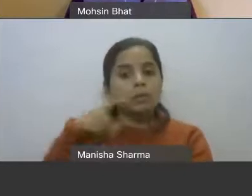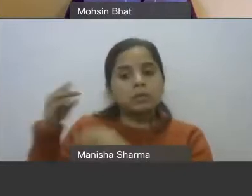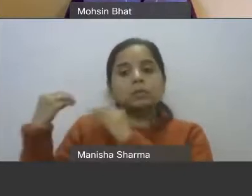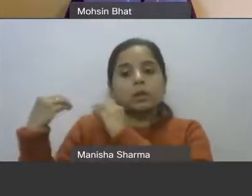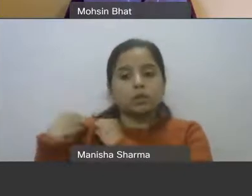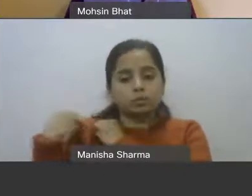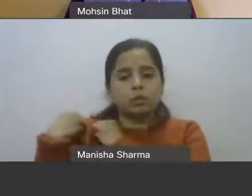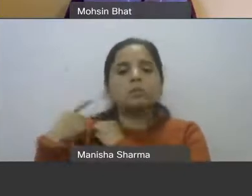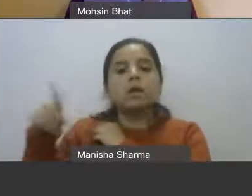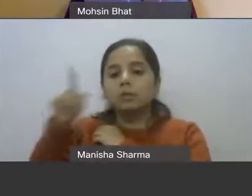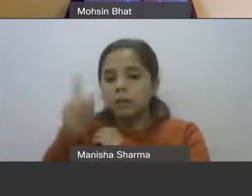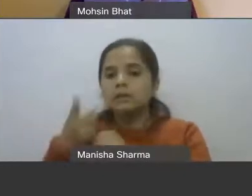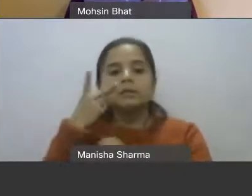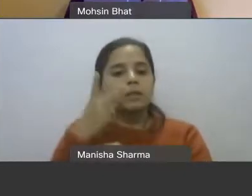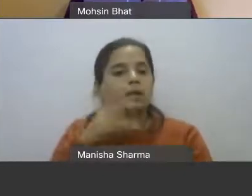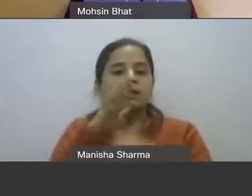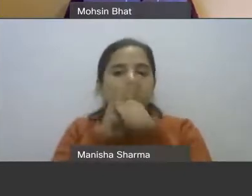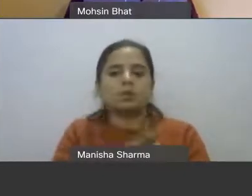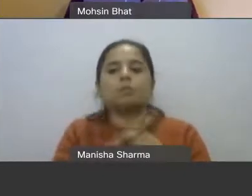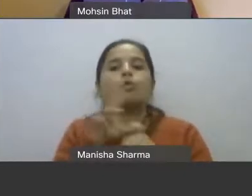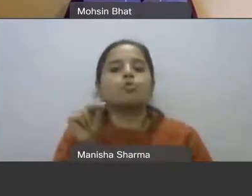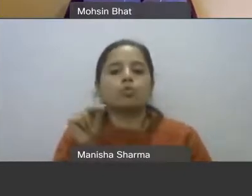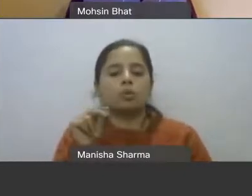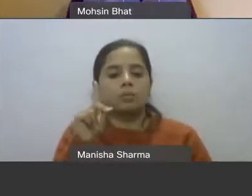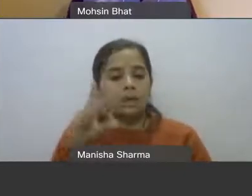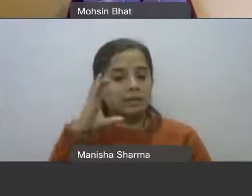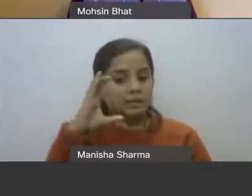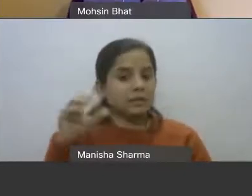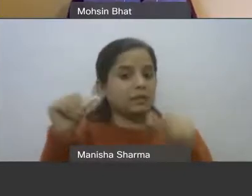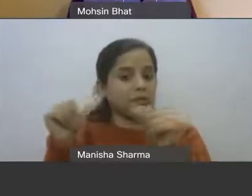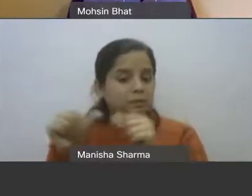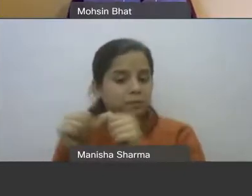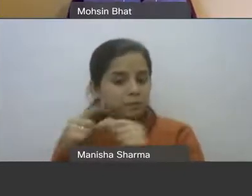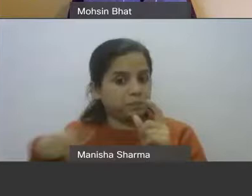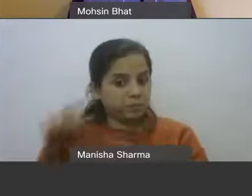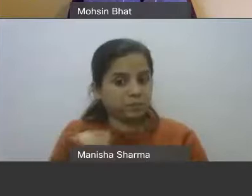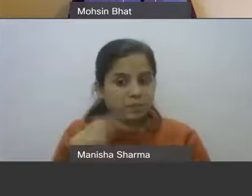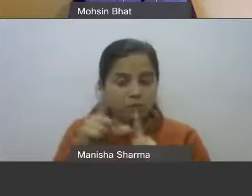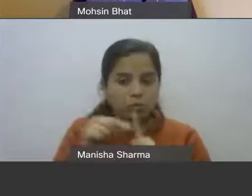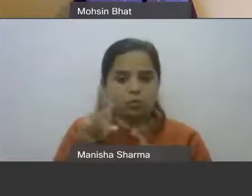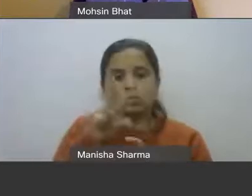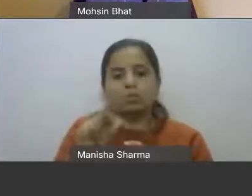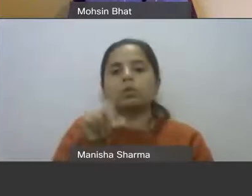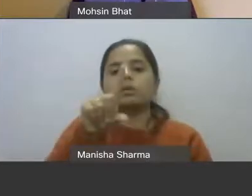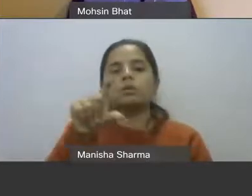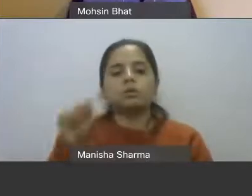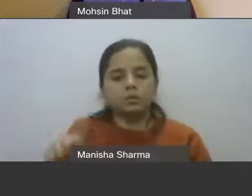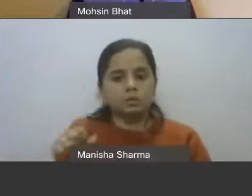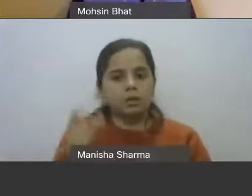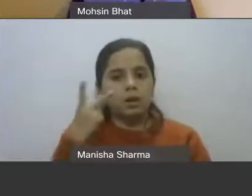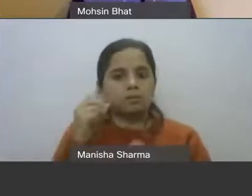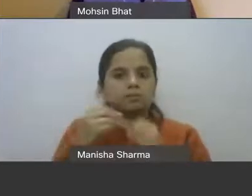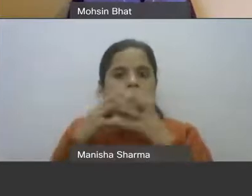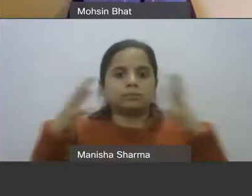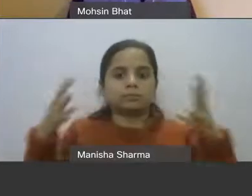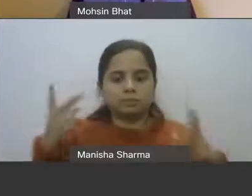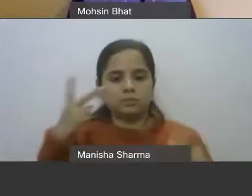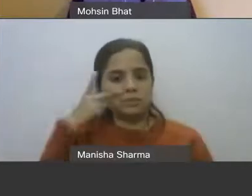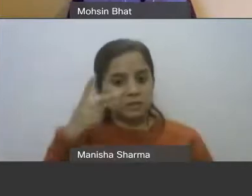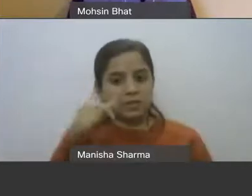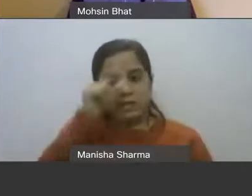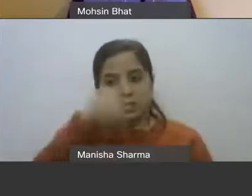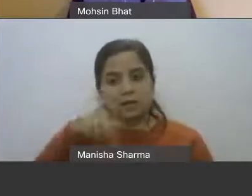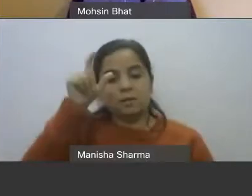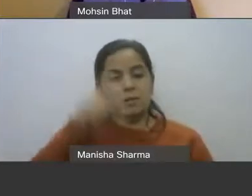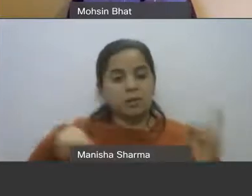that there is no discrimination. But as far as CAA is concerned, and once we put CAA 2019 in the larger sort of trajectory of Indian